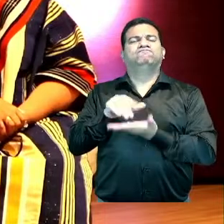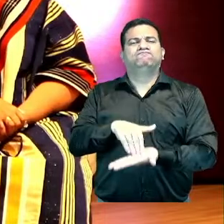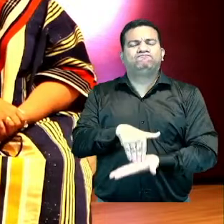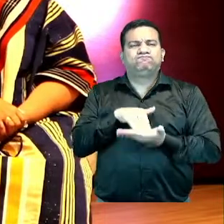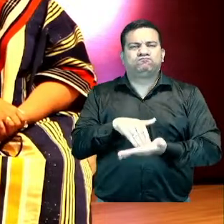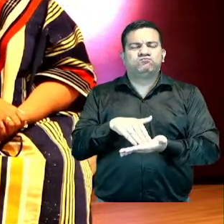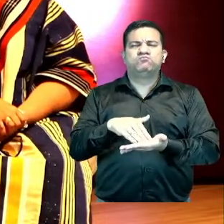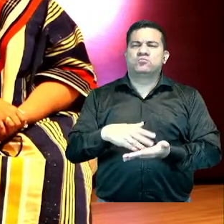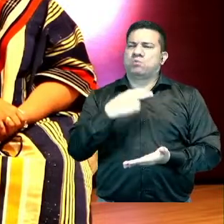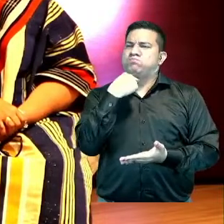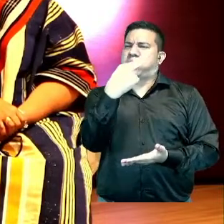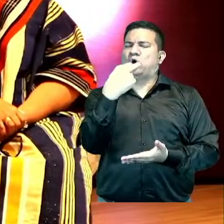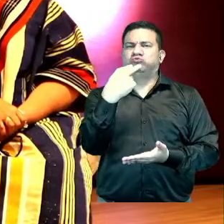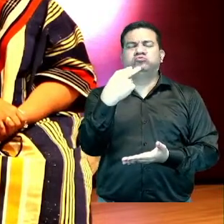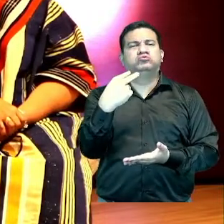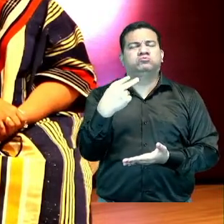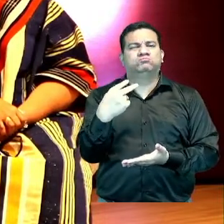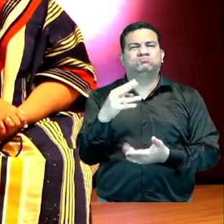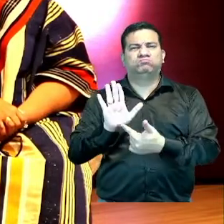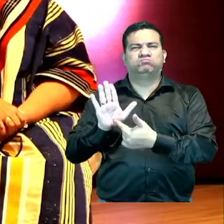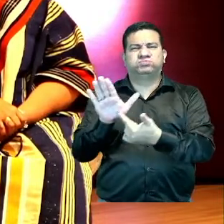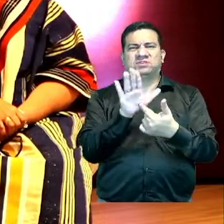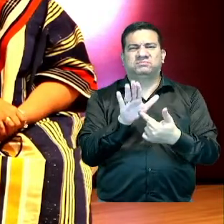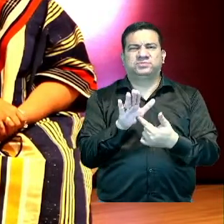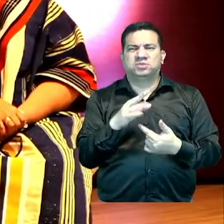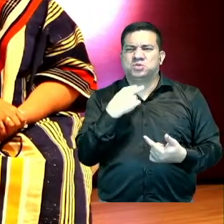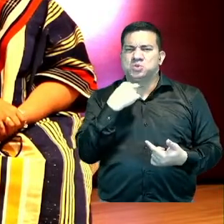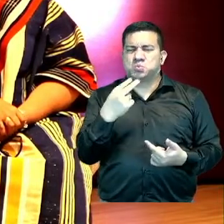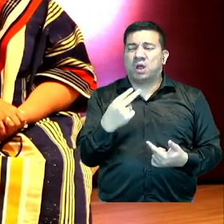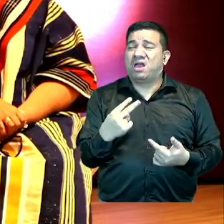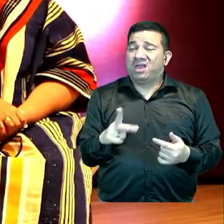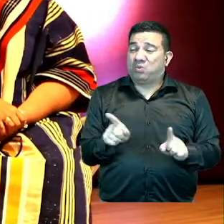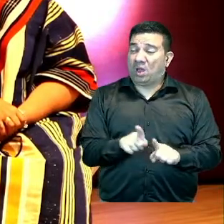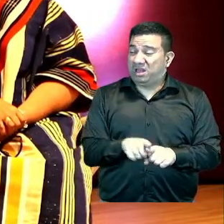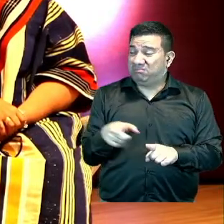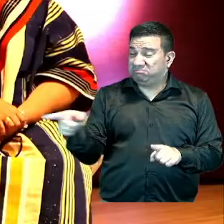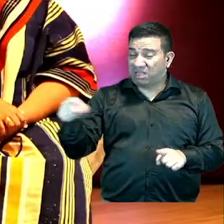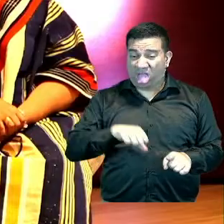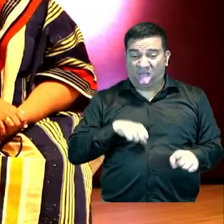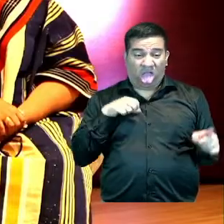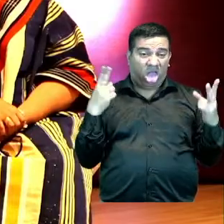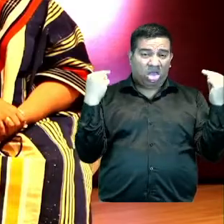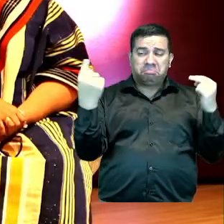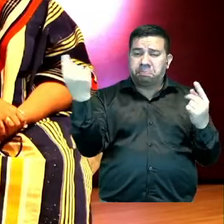their voice, speak up loud, even they tell us we sound arrogant.